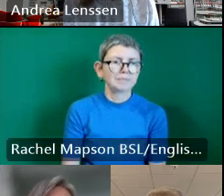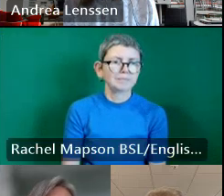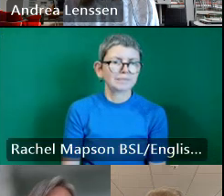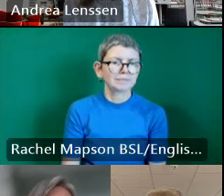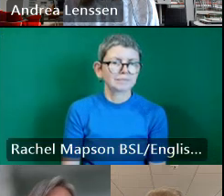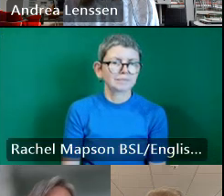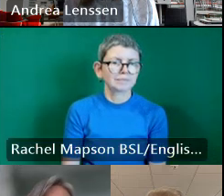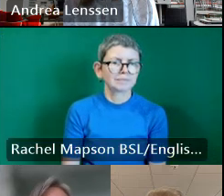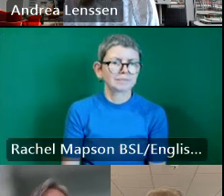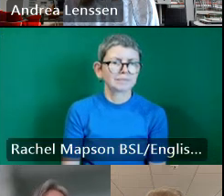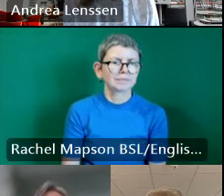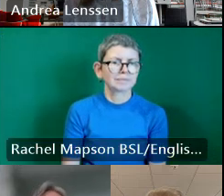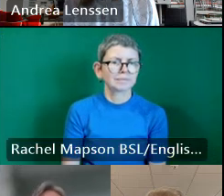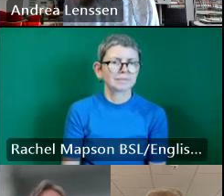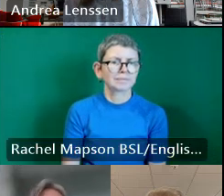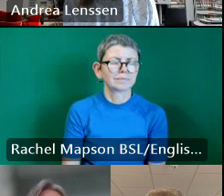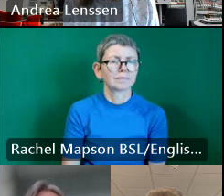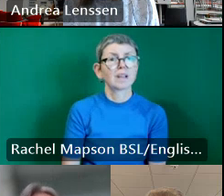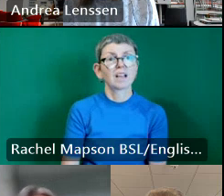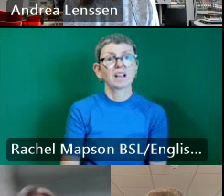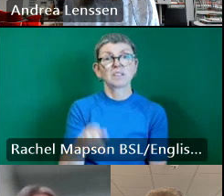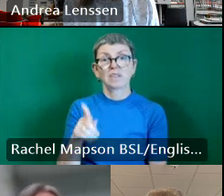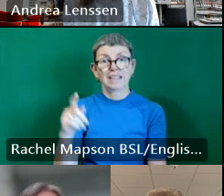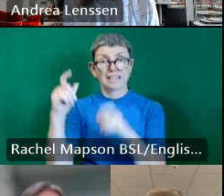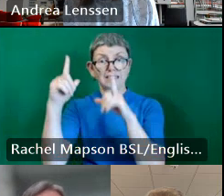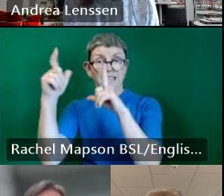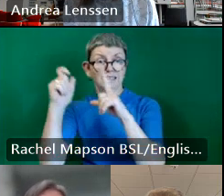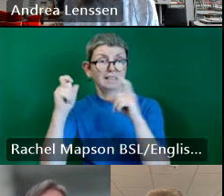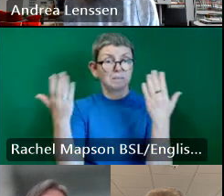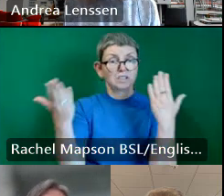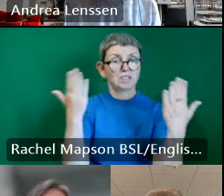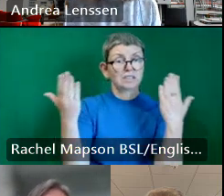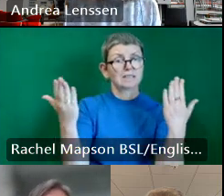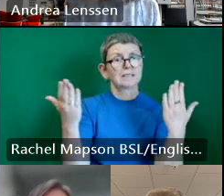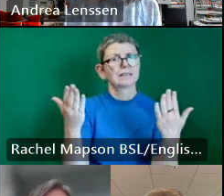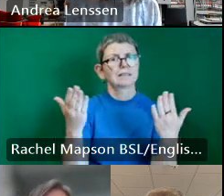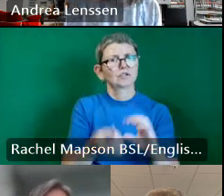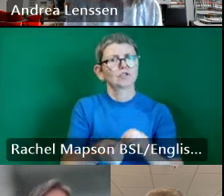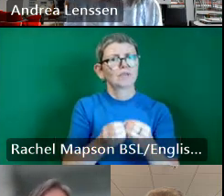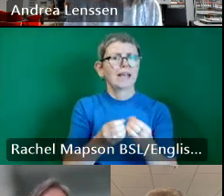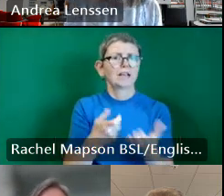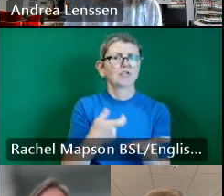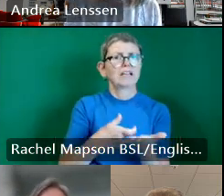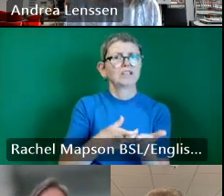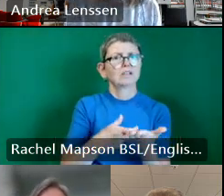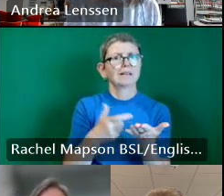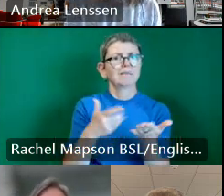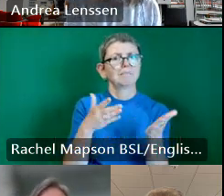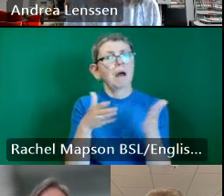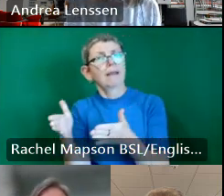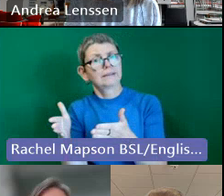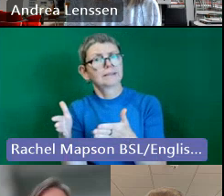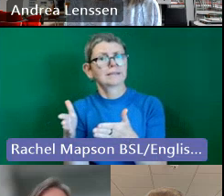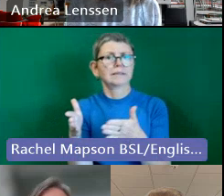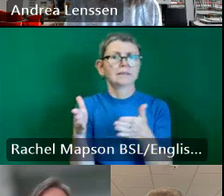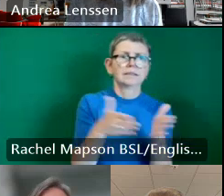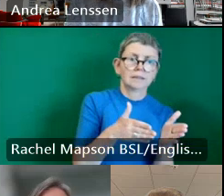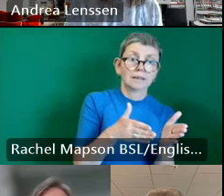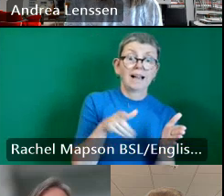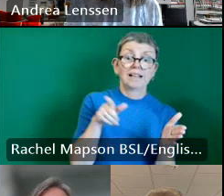So these images lead to various racial biases, and some of these biases go into medical